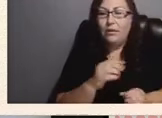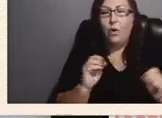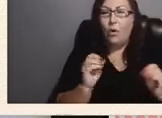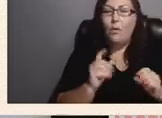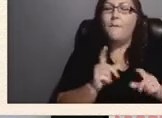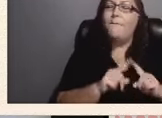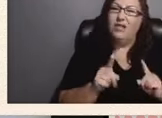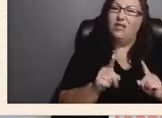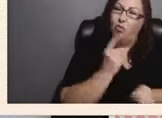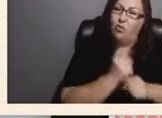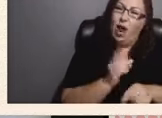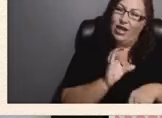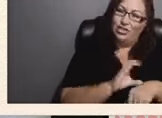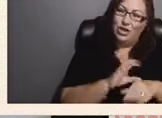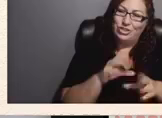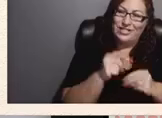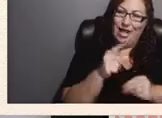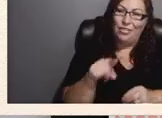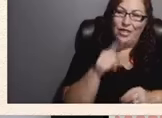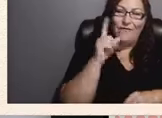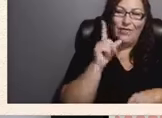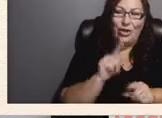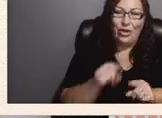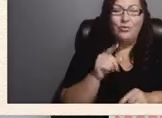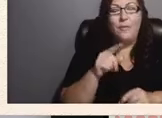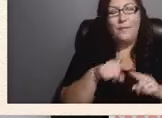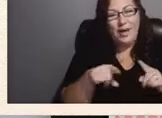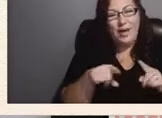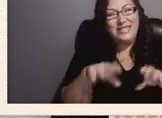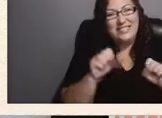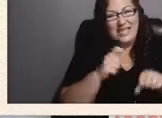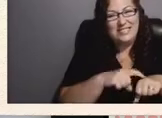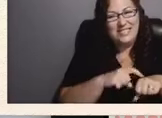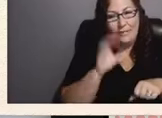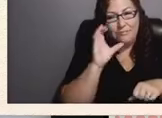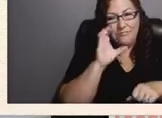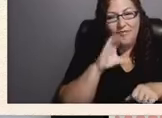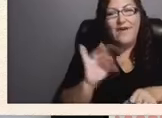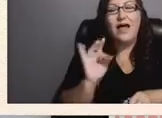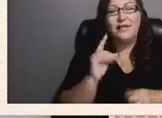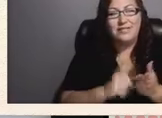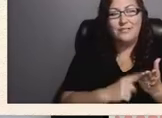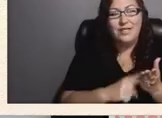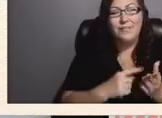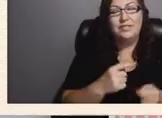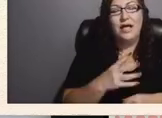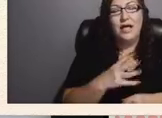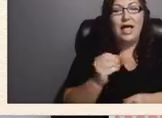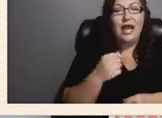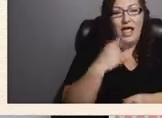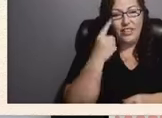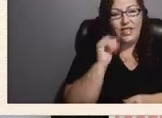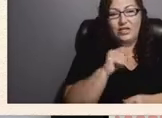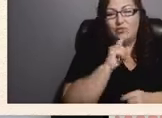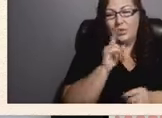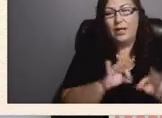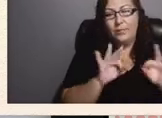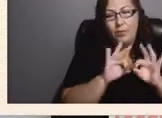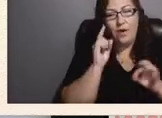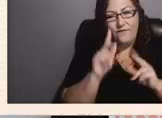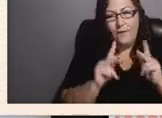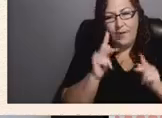church is out there for you, and it takes time to find it sometimes. And I think that's really important for people to